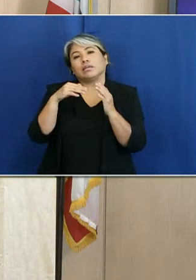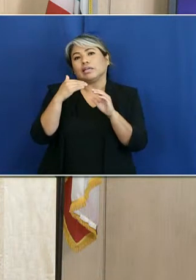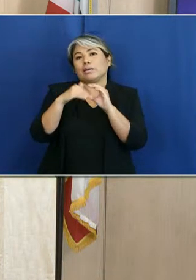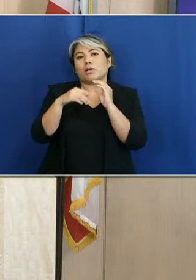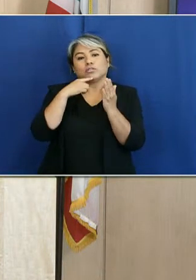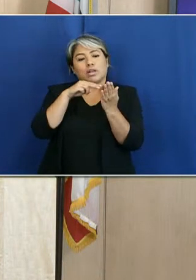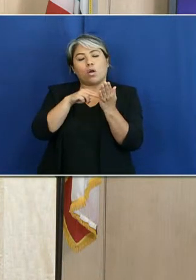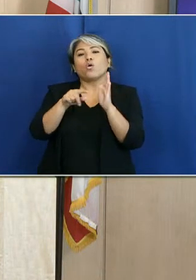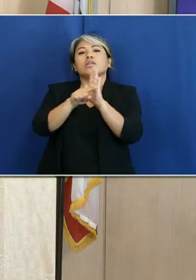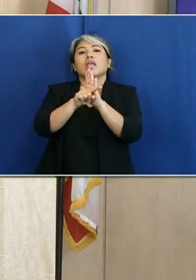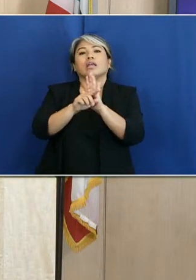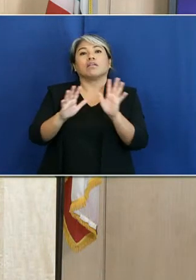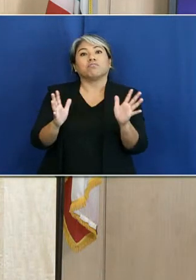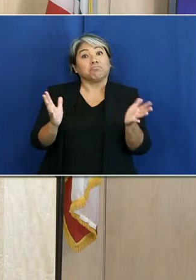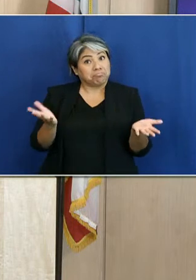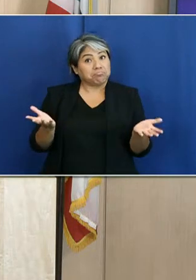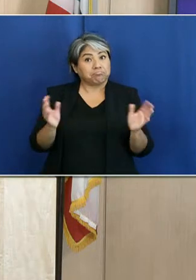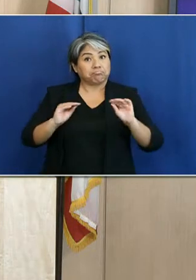negative.